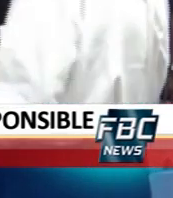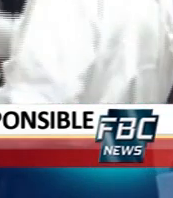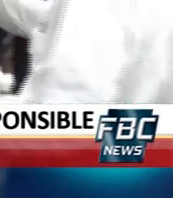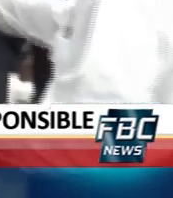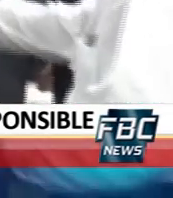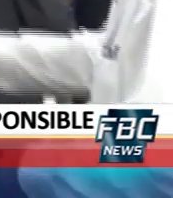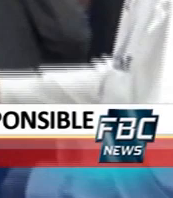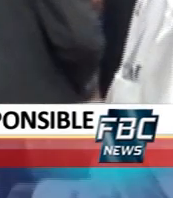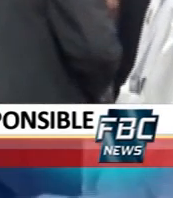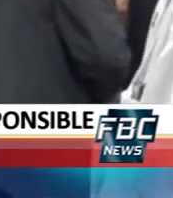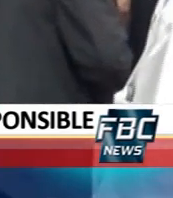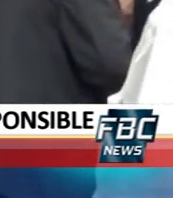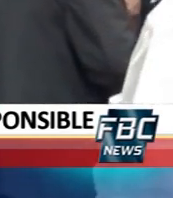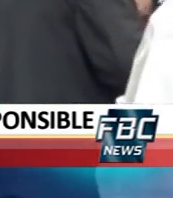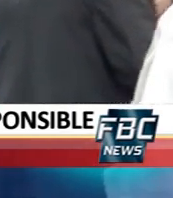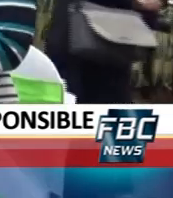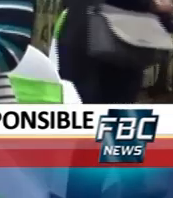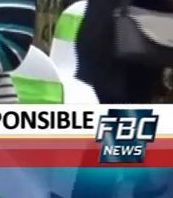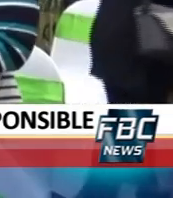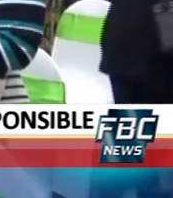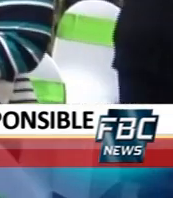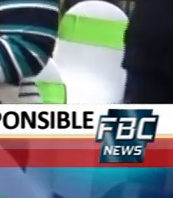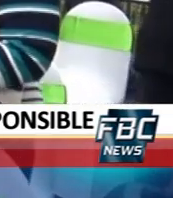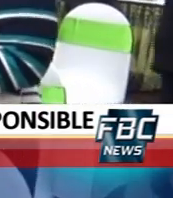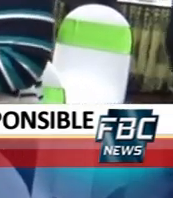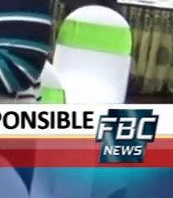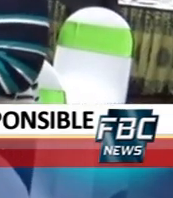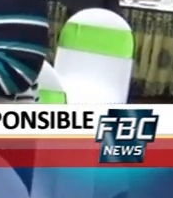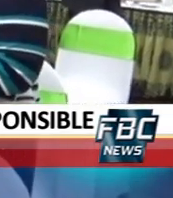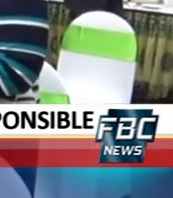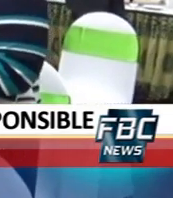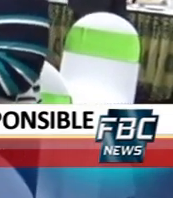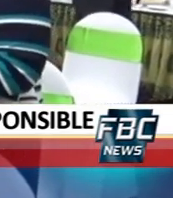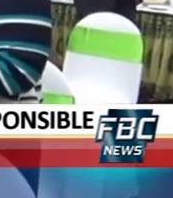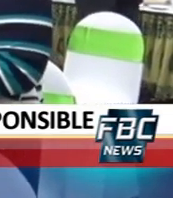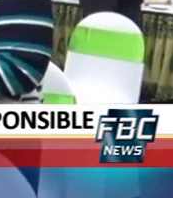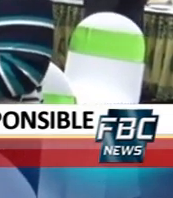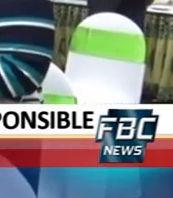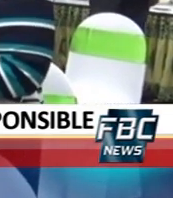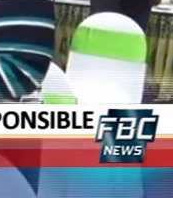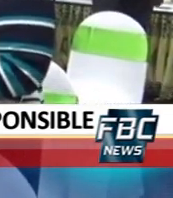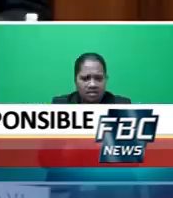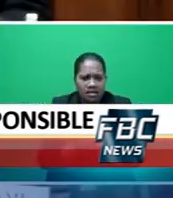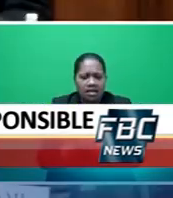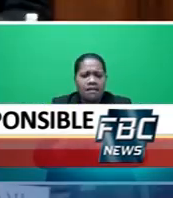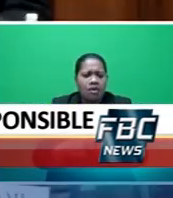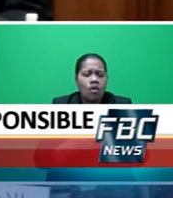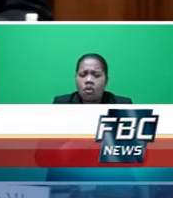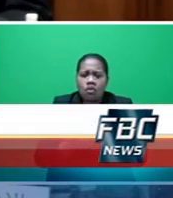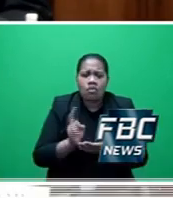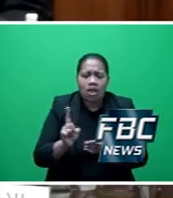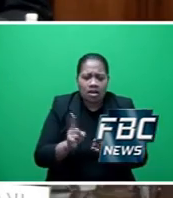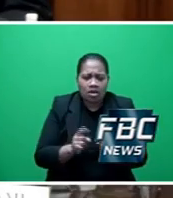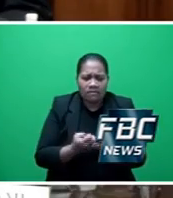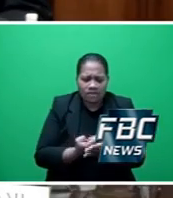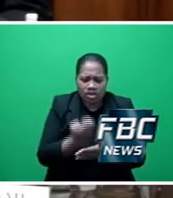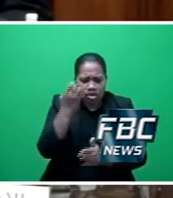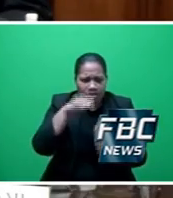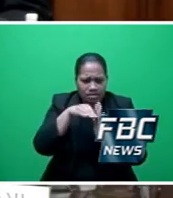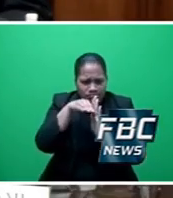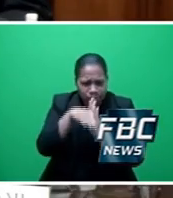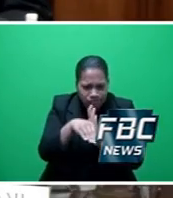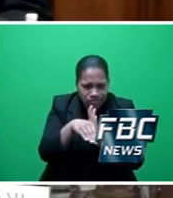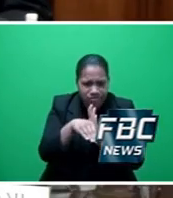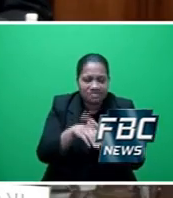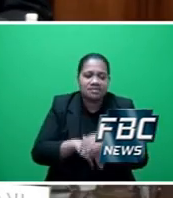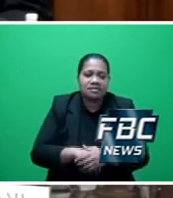to consider discussions with other parties to fight the economic downturn were shot down by the Prime Minister. On many occasions in the past, Mr. Speaker,